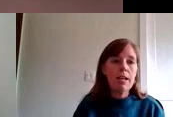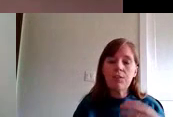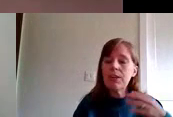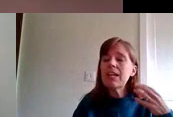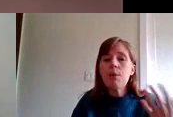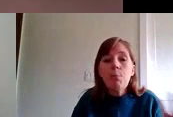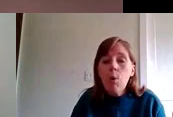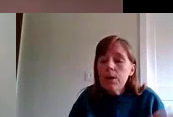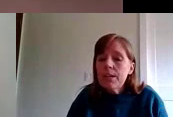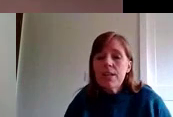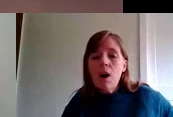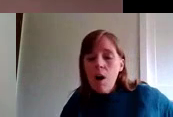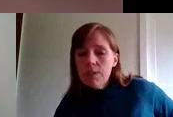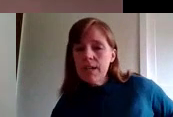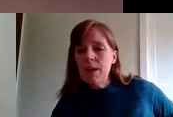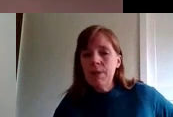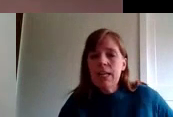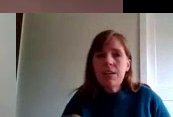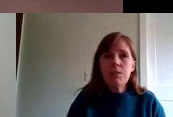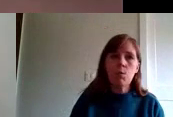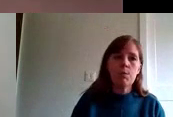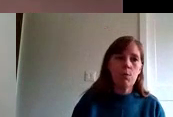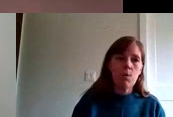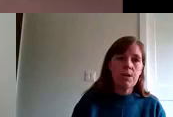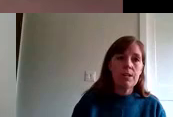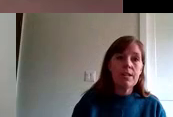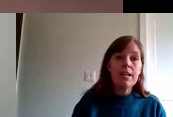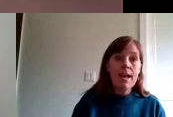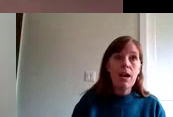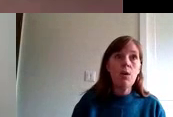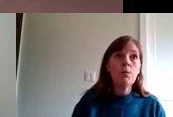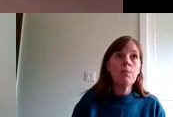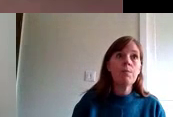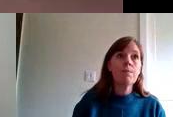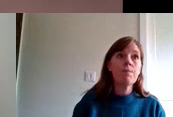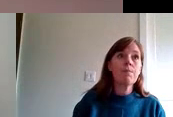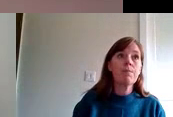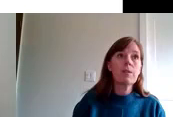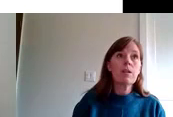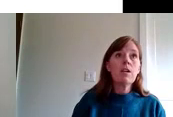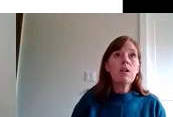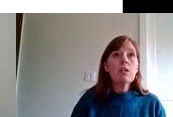And they're important all the time, but even more important now.